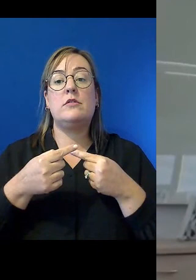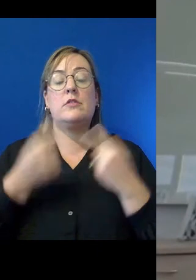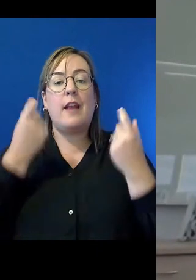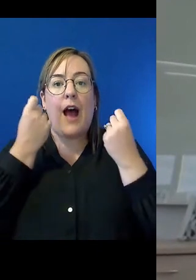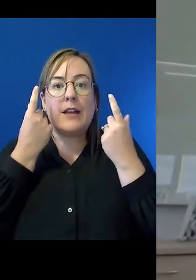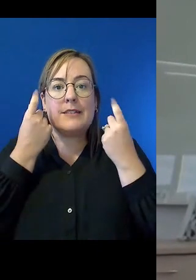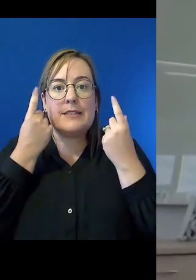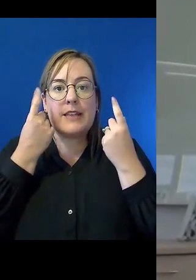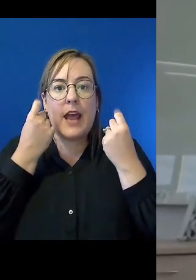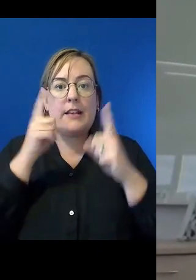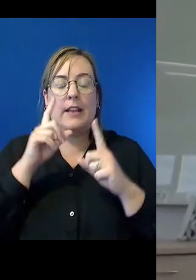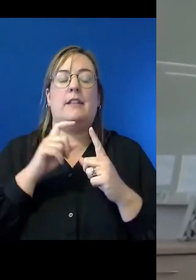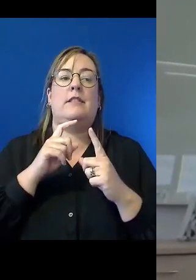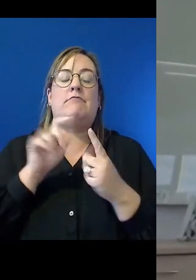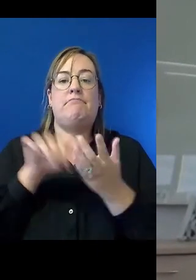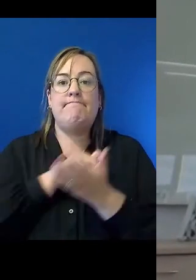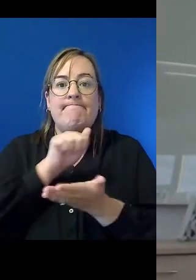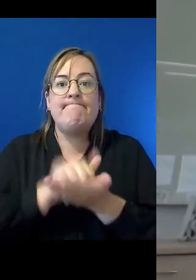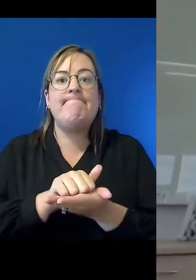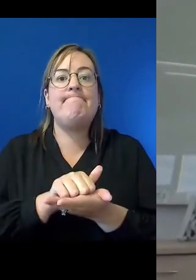understanding, not